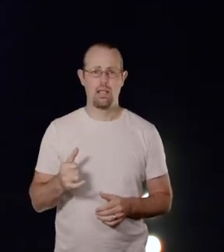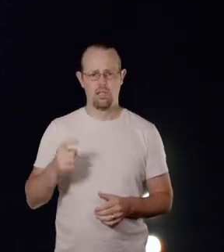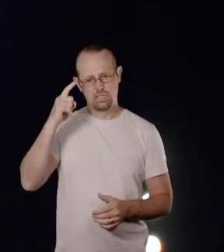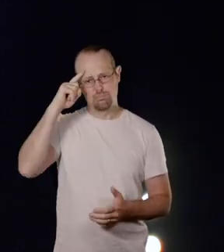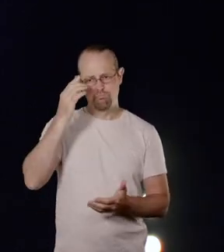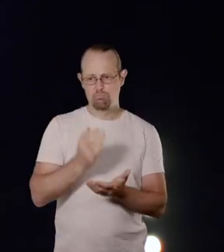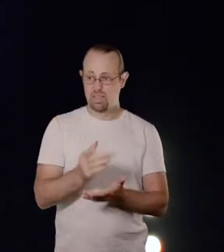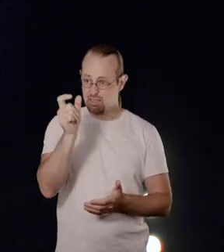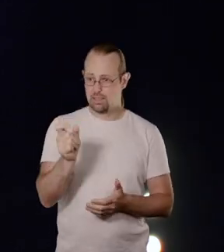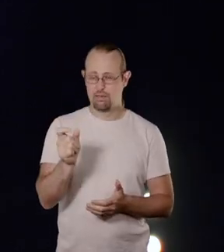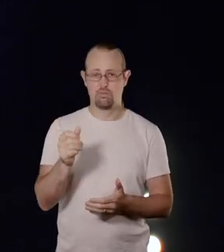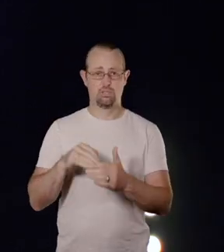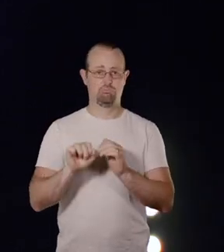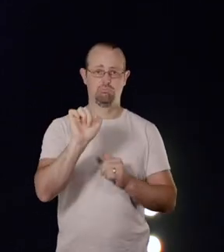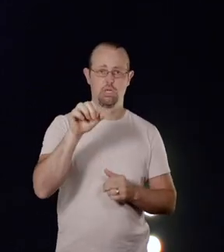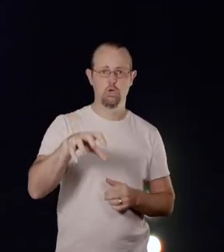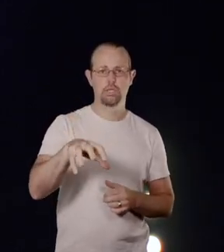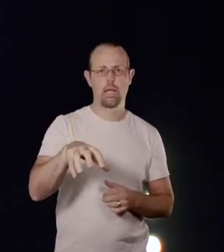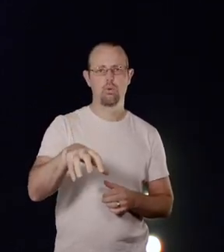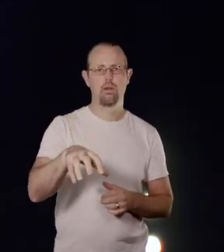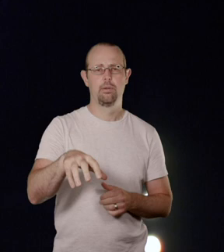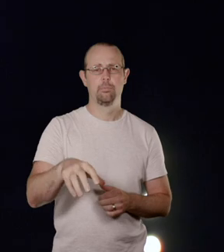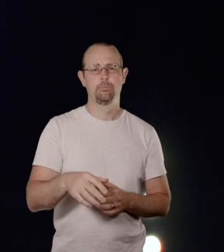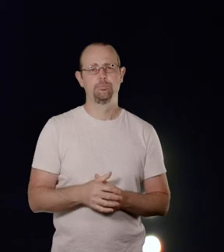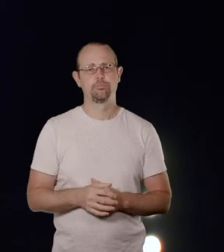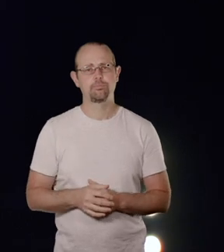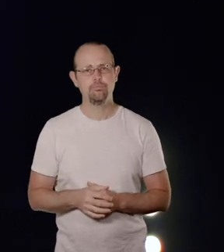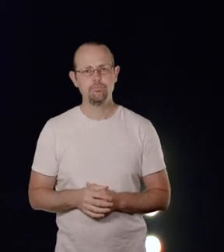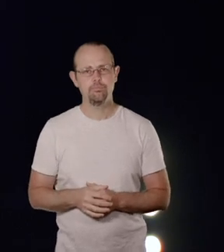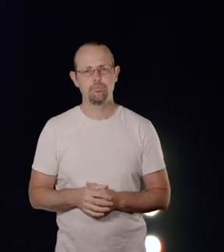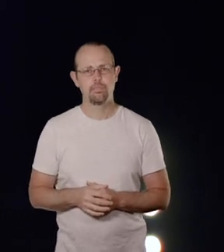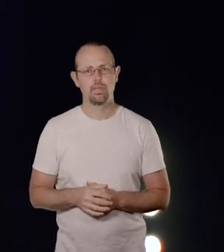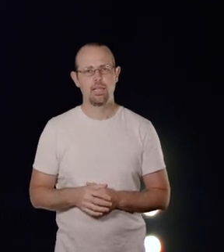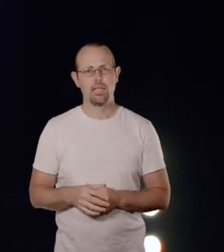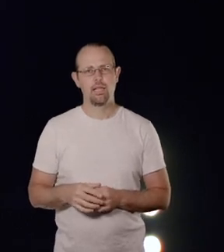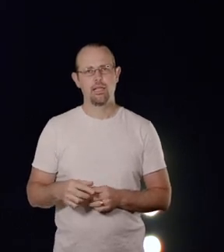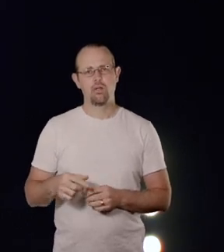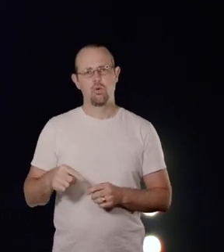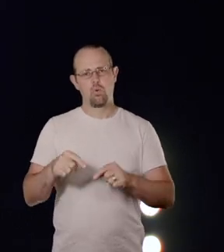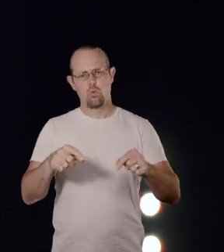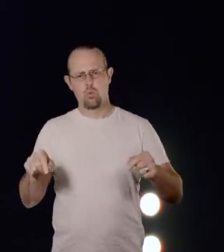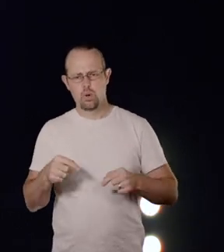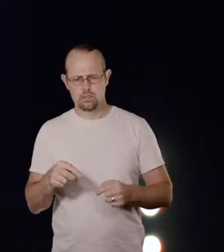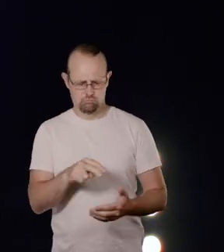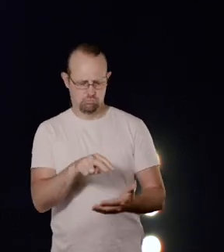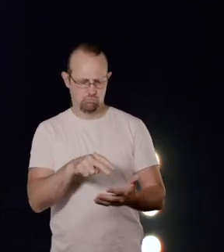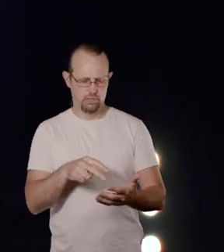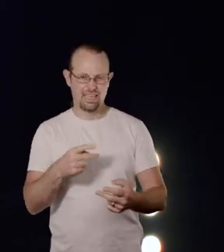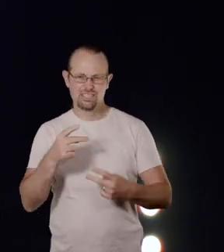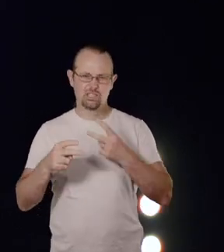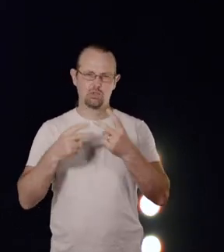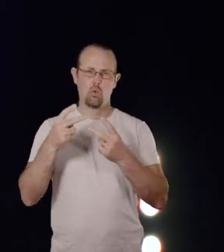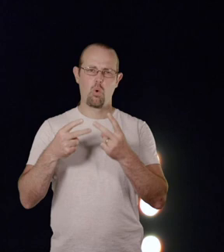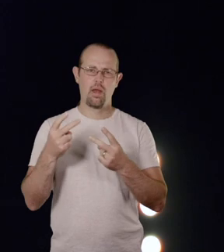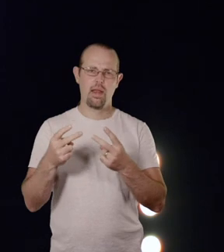as locally as Wales. It could be happening in other countries altogether. You know, we're going to read a story in a second or two because I